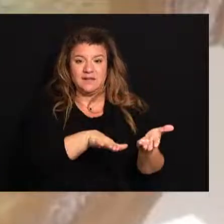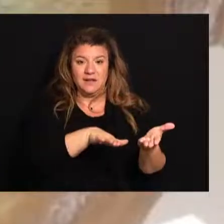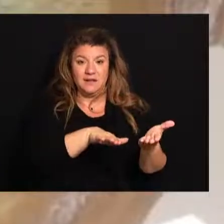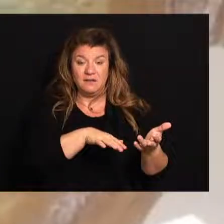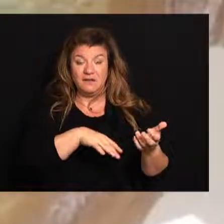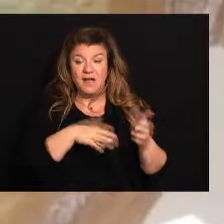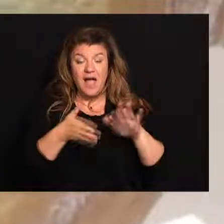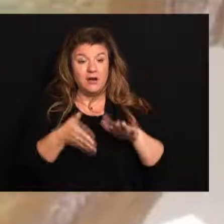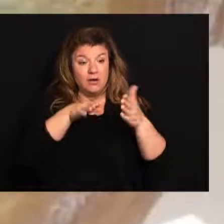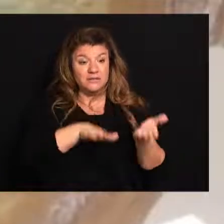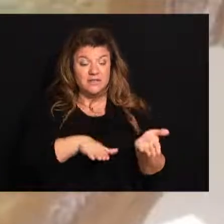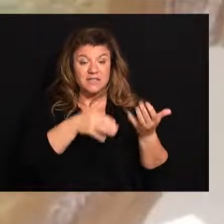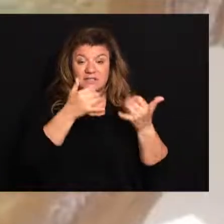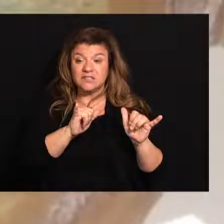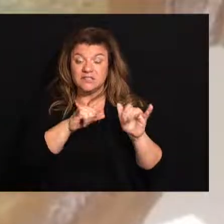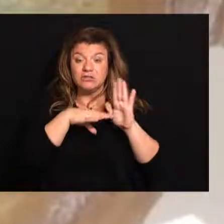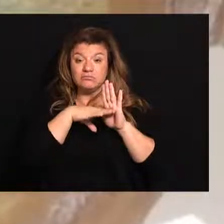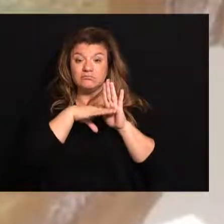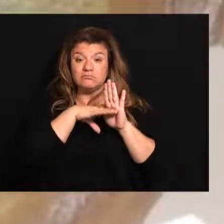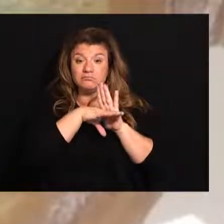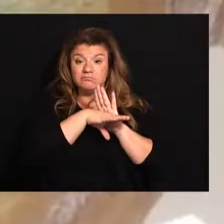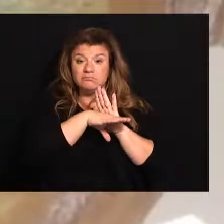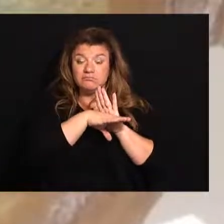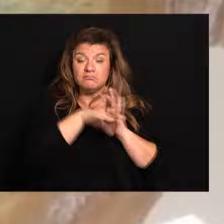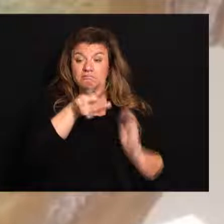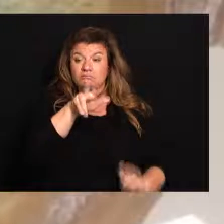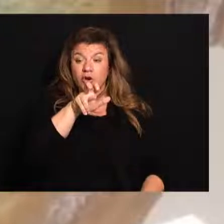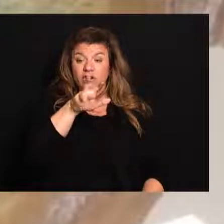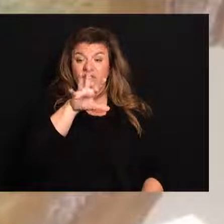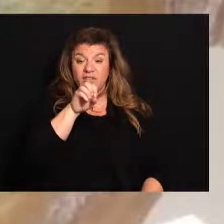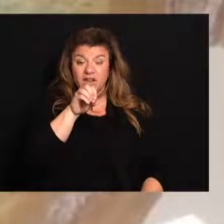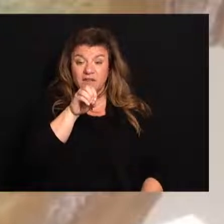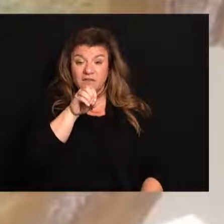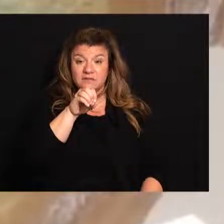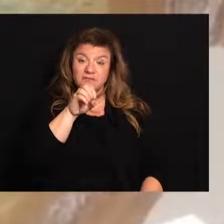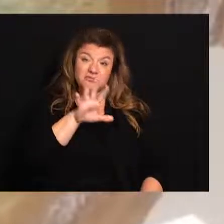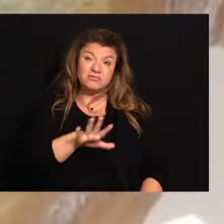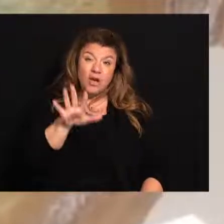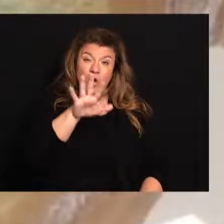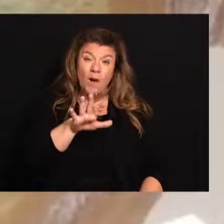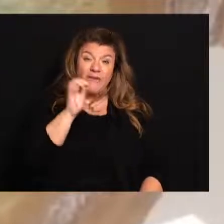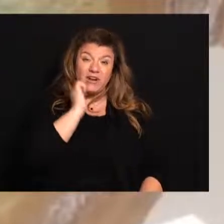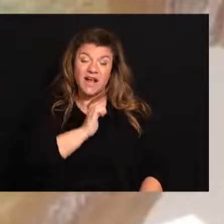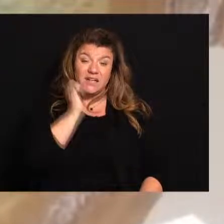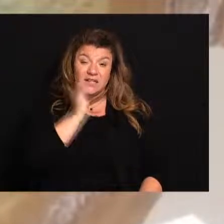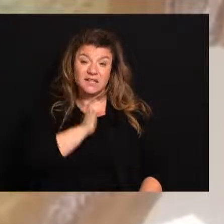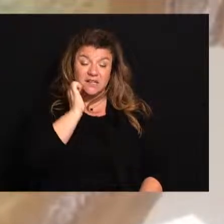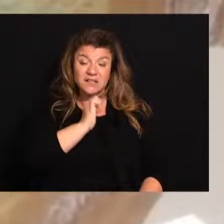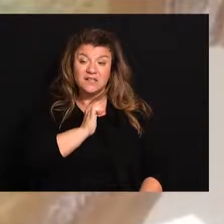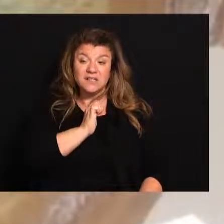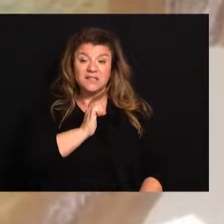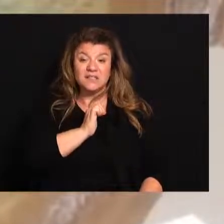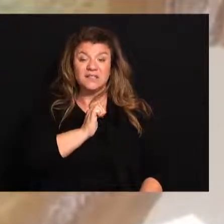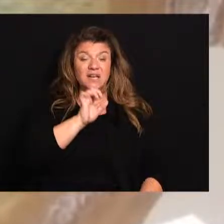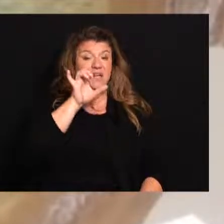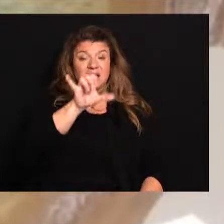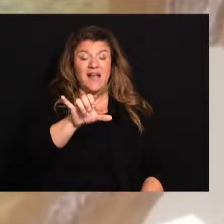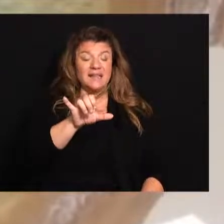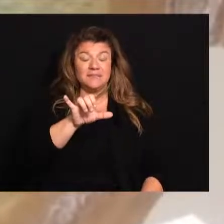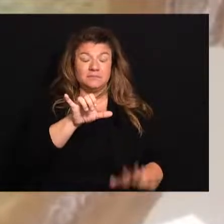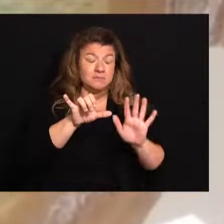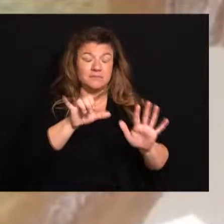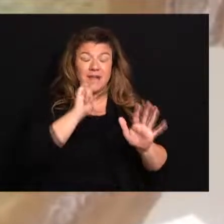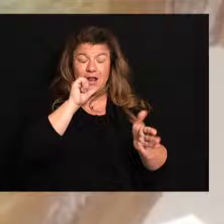have still remained pretty flat at about 350 or so a day. And that's not insignificant because